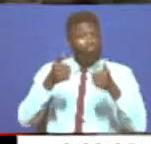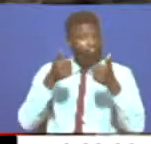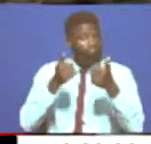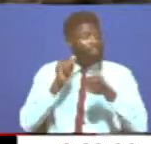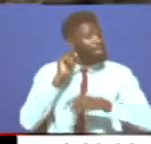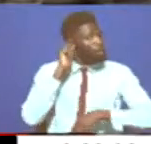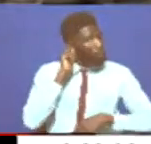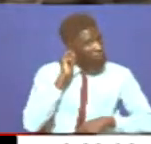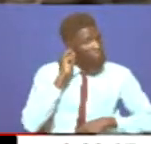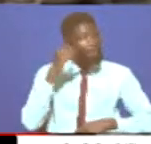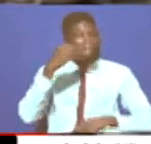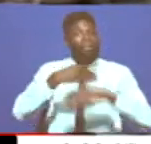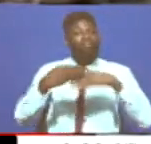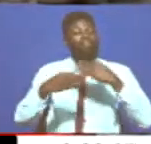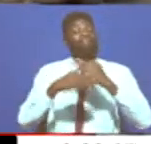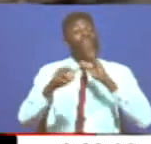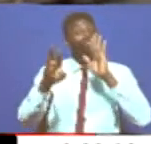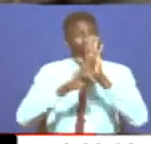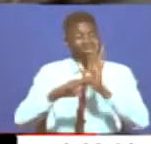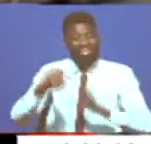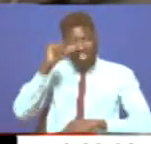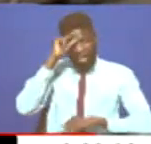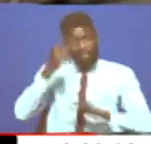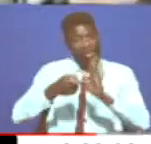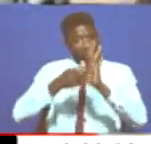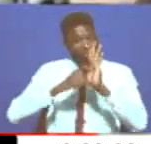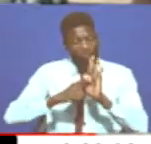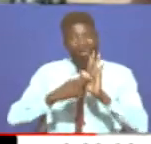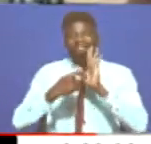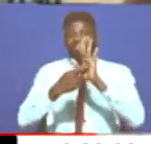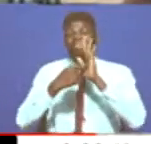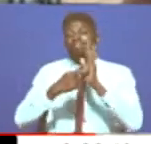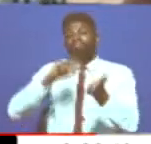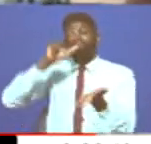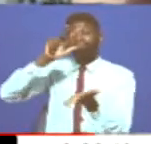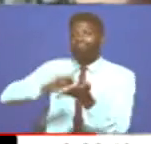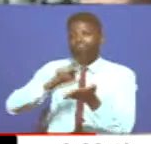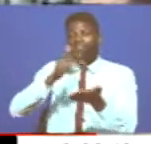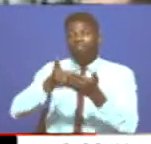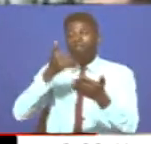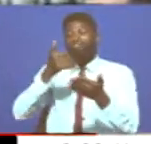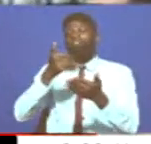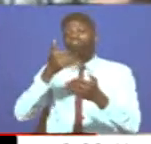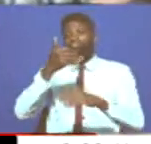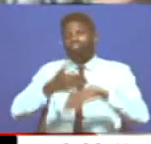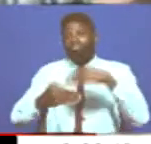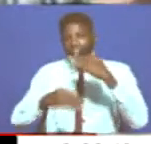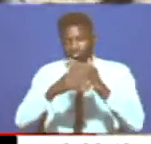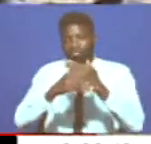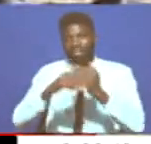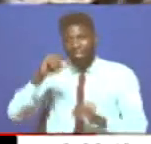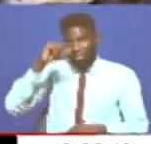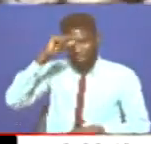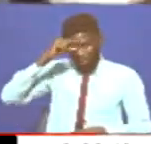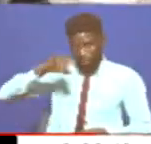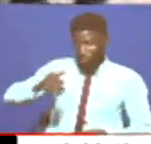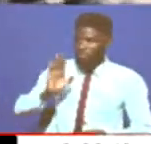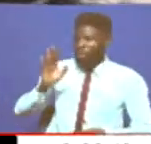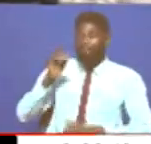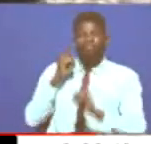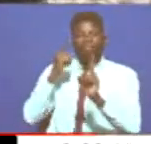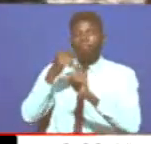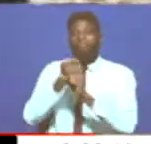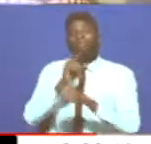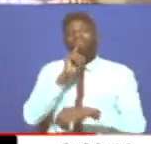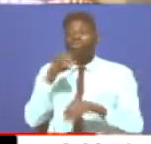code, statutory requirements such as approval of developments, and oversight arrangements by counties to ensure quality and safety